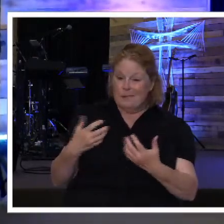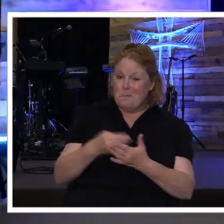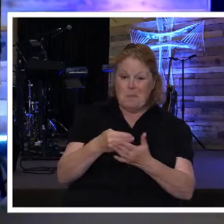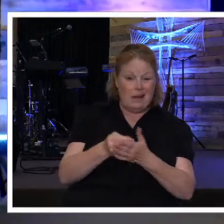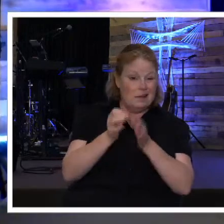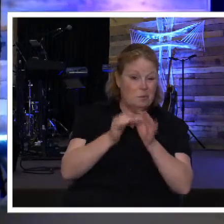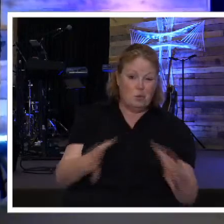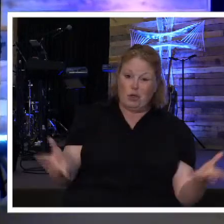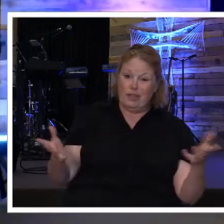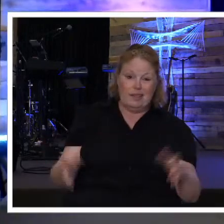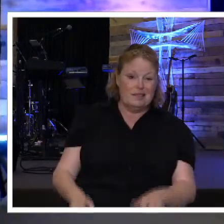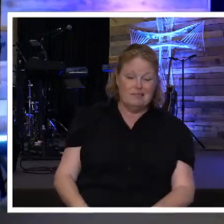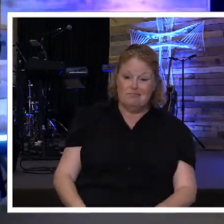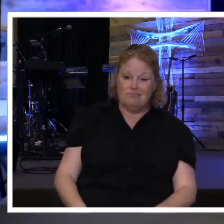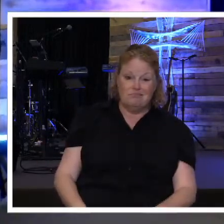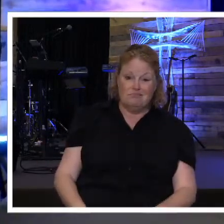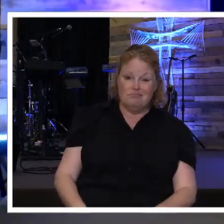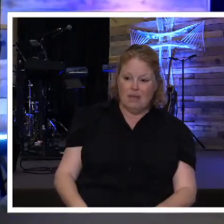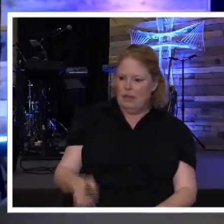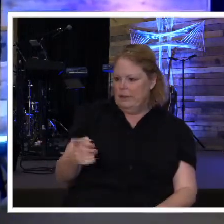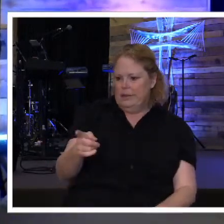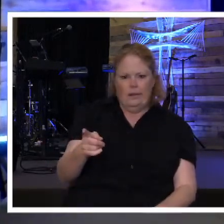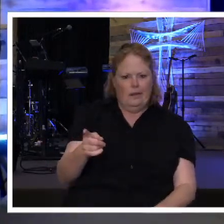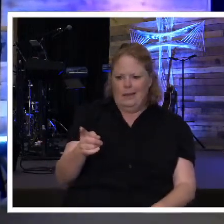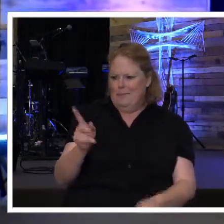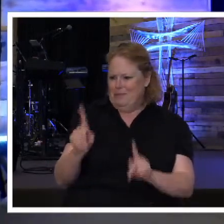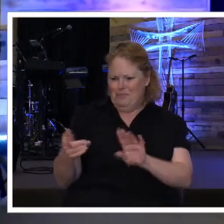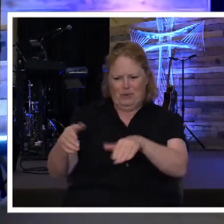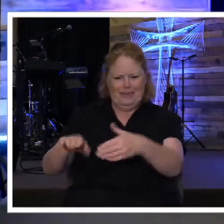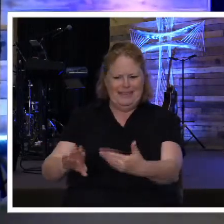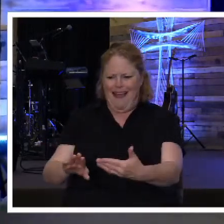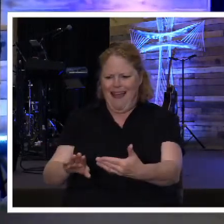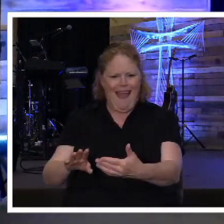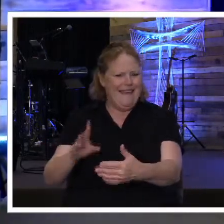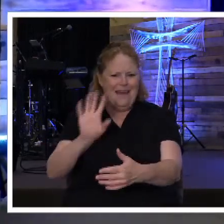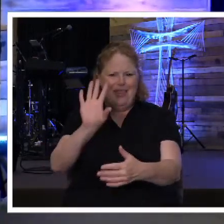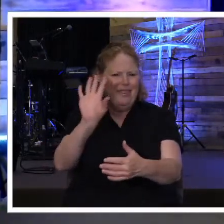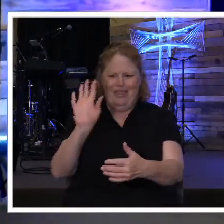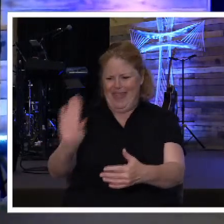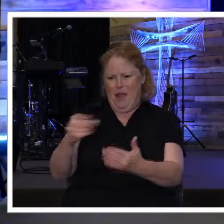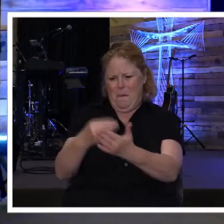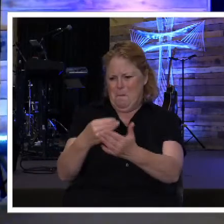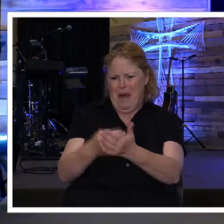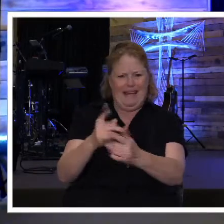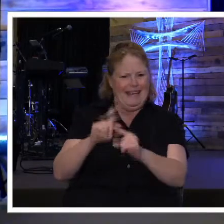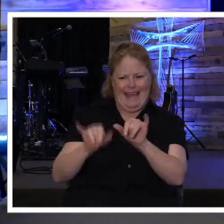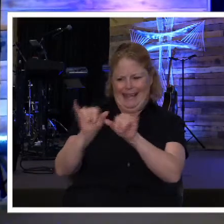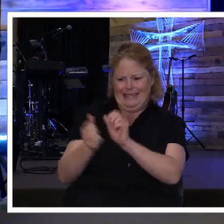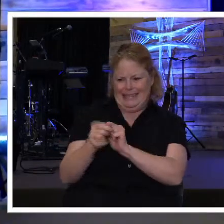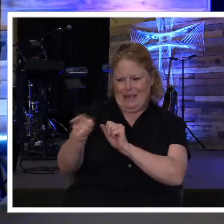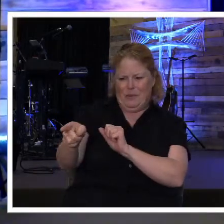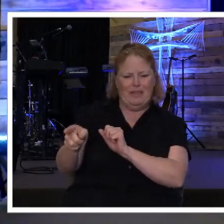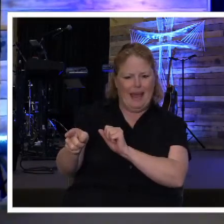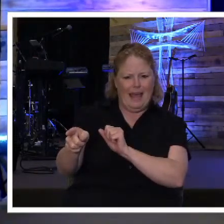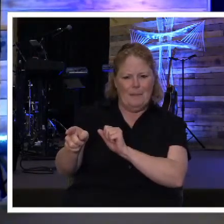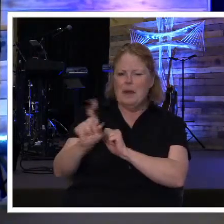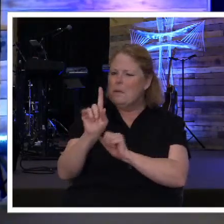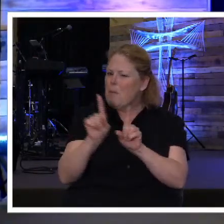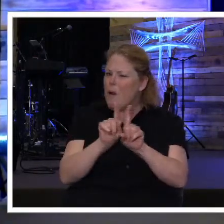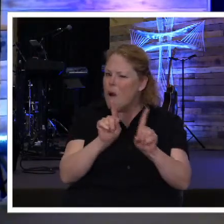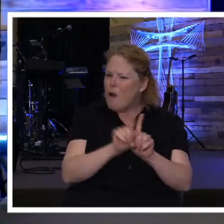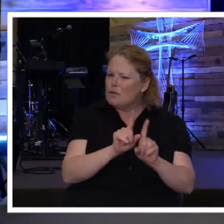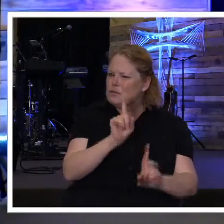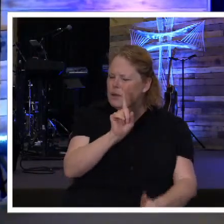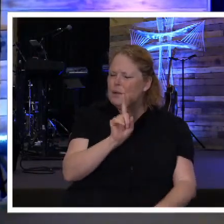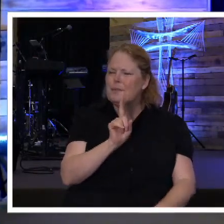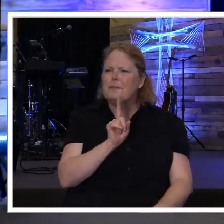have will not be able to be saved. You can't take it with you. We know all of those things. But there's more meaning to it than just that. One of the